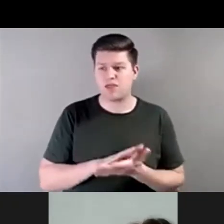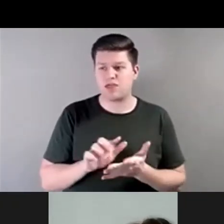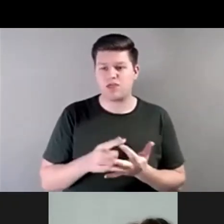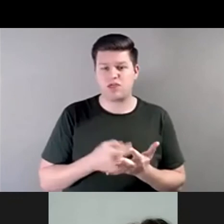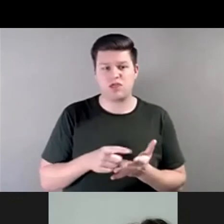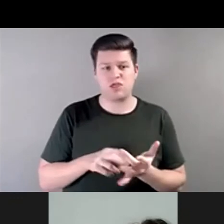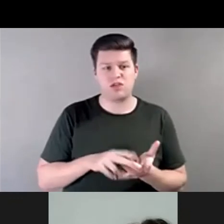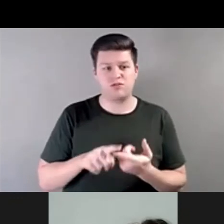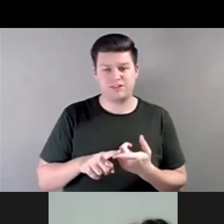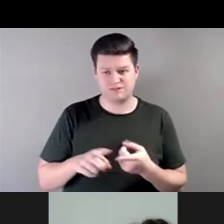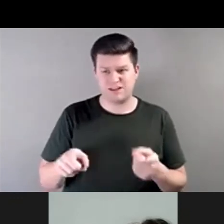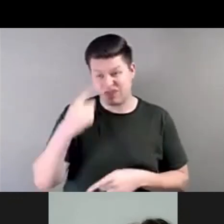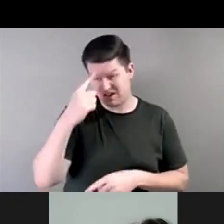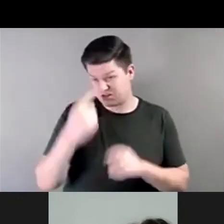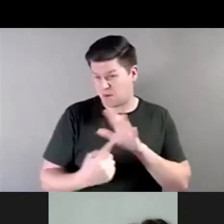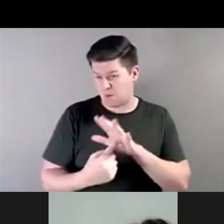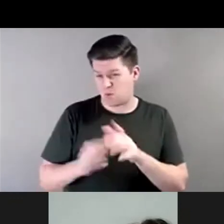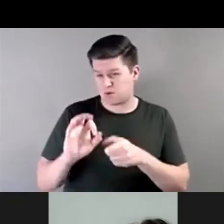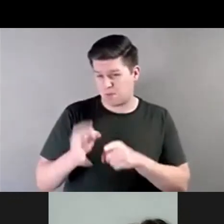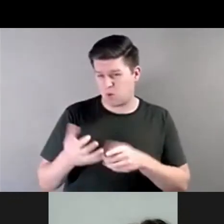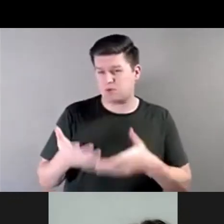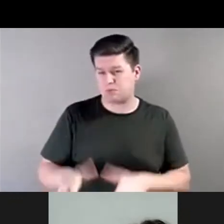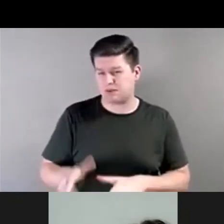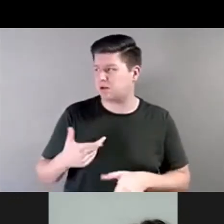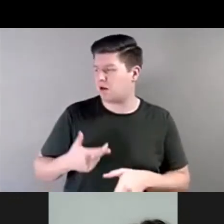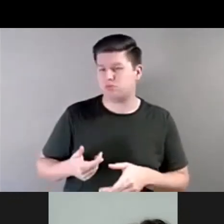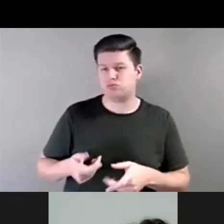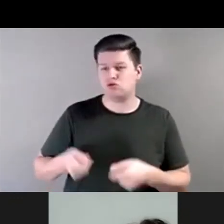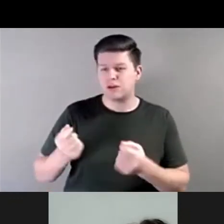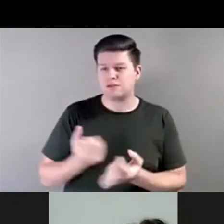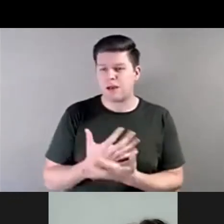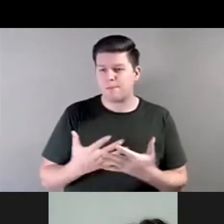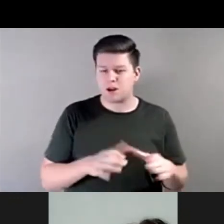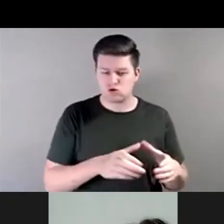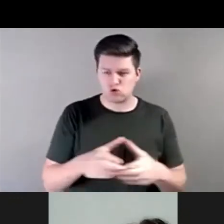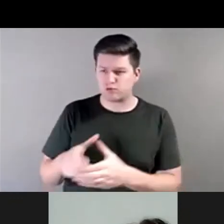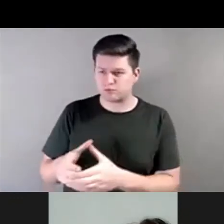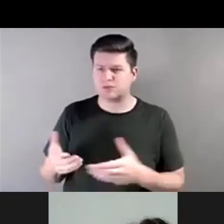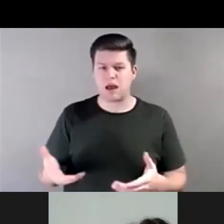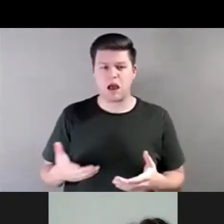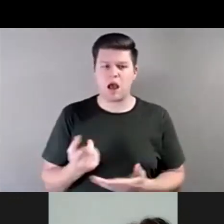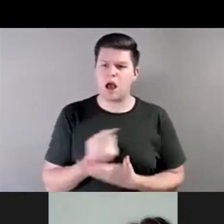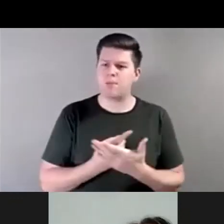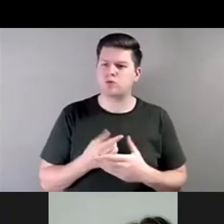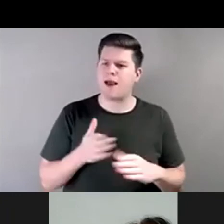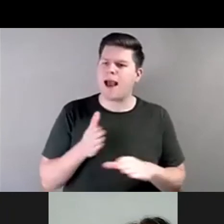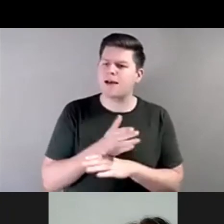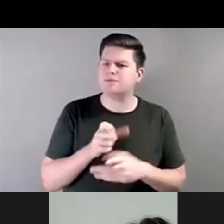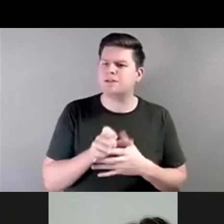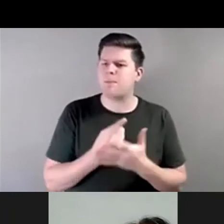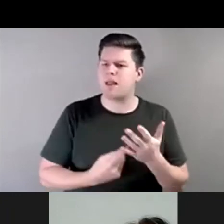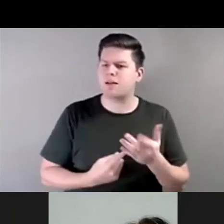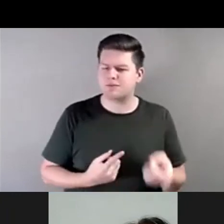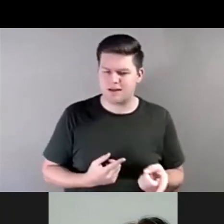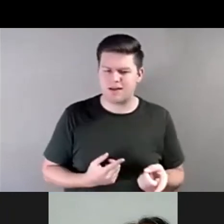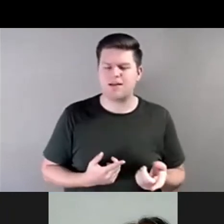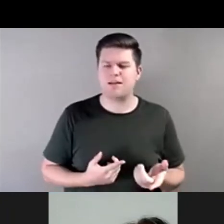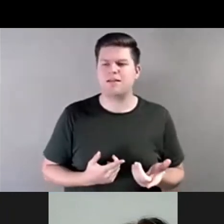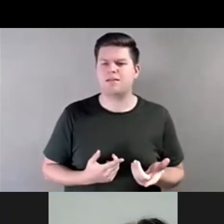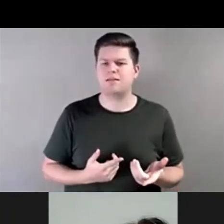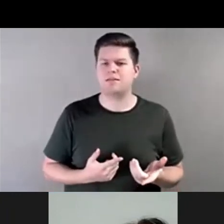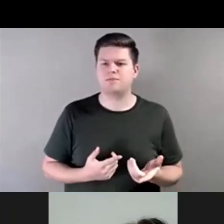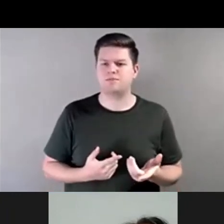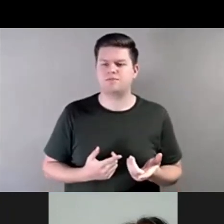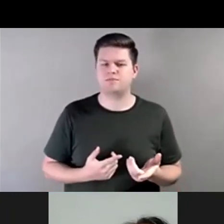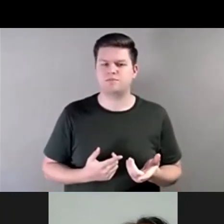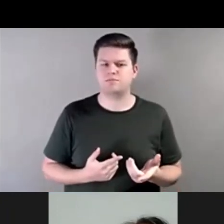come up in a number of groups about hidden disabilities and being questioned as to why you perhaps have an assistance card and not necessarily wanting